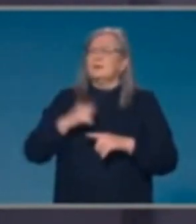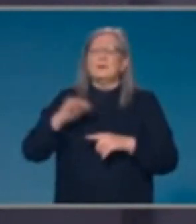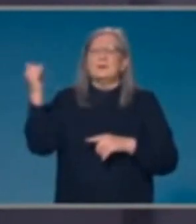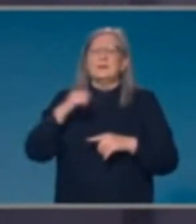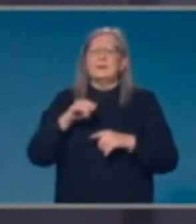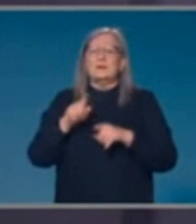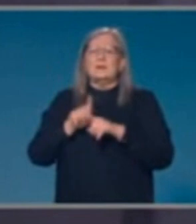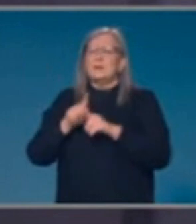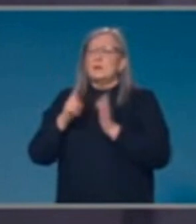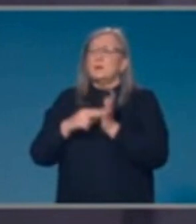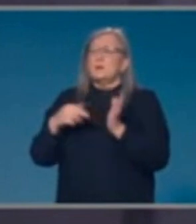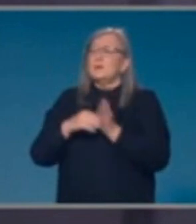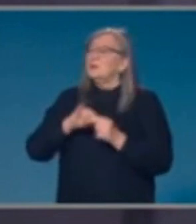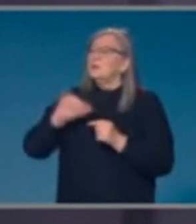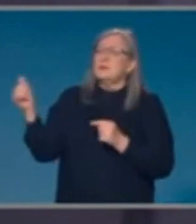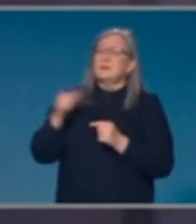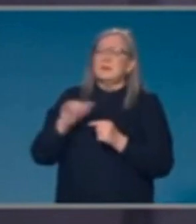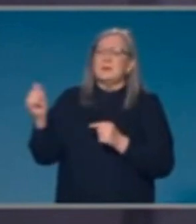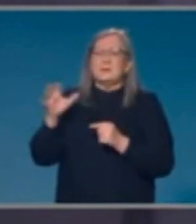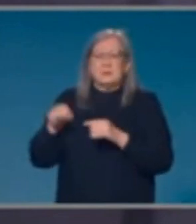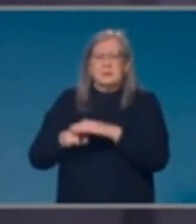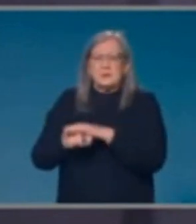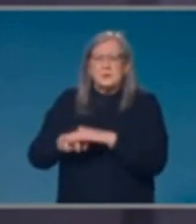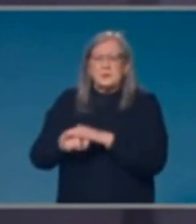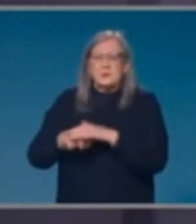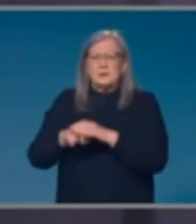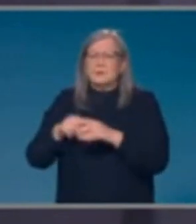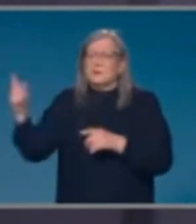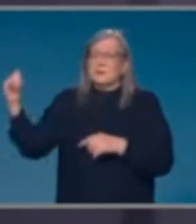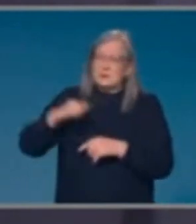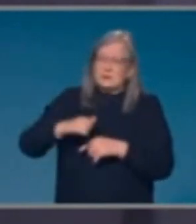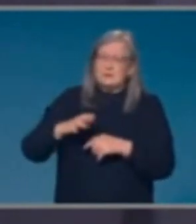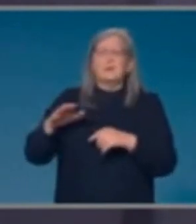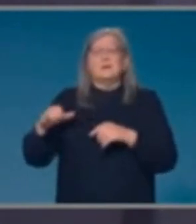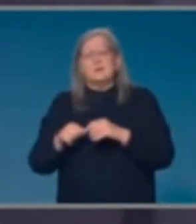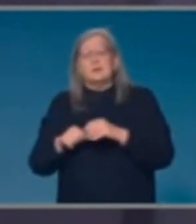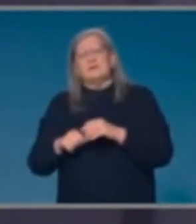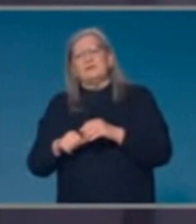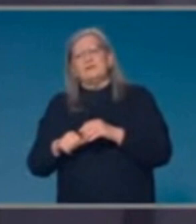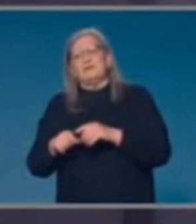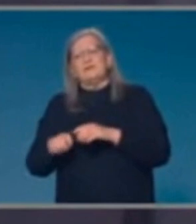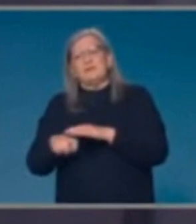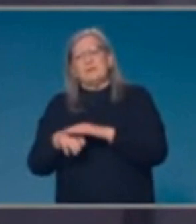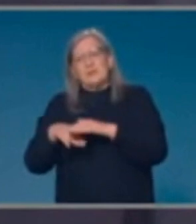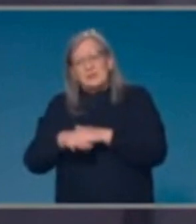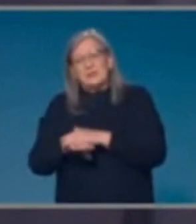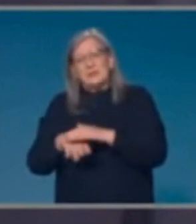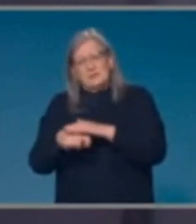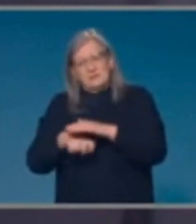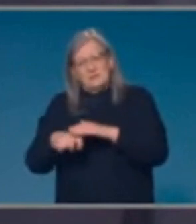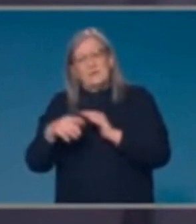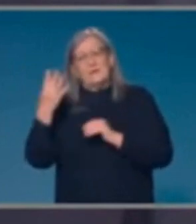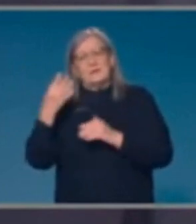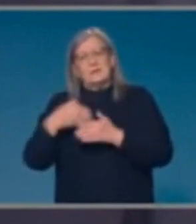Zealand. Certainly people coming from New Zealand were put into currently having to go into 14 days hotel